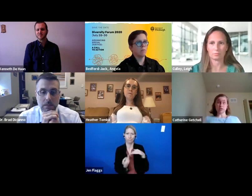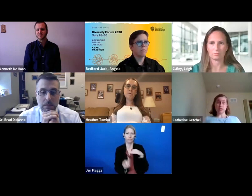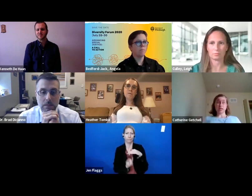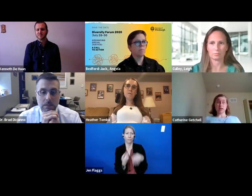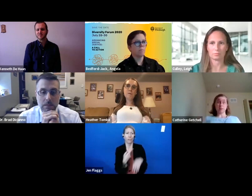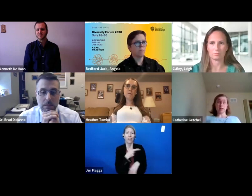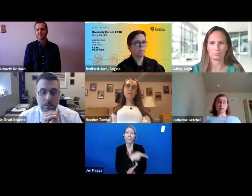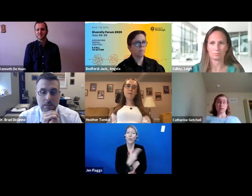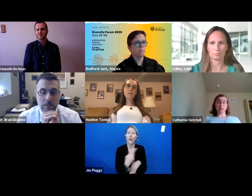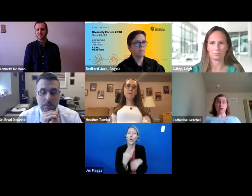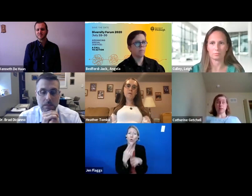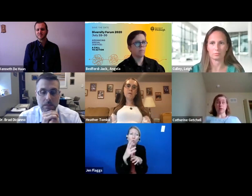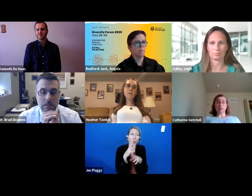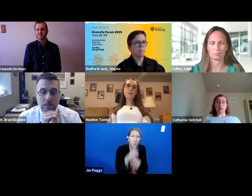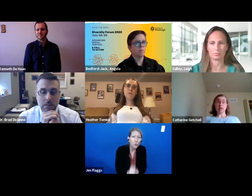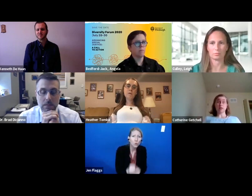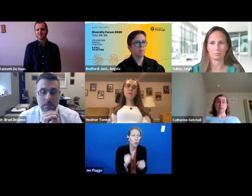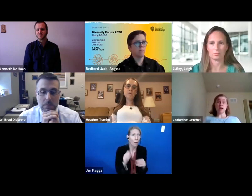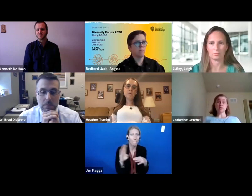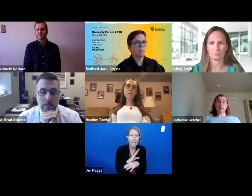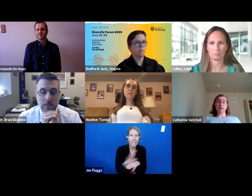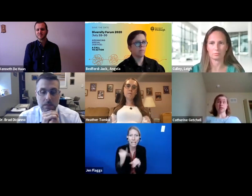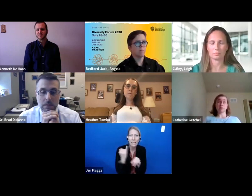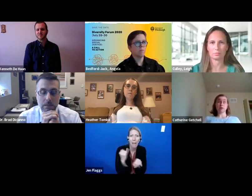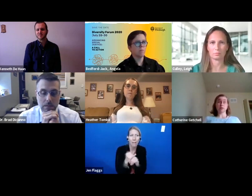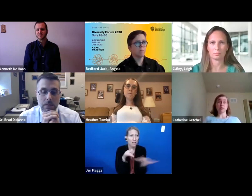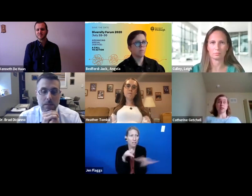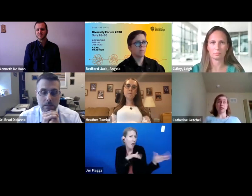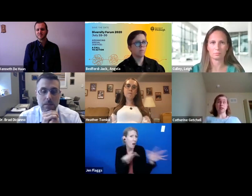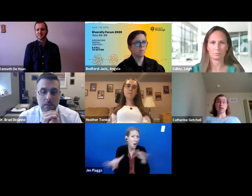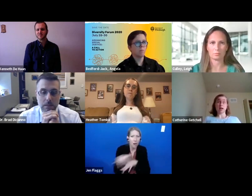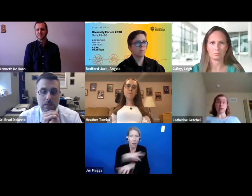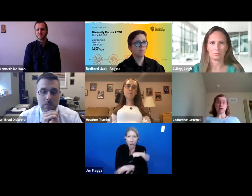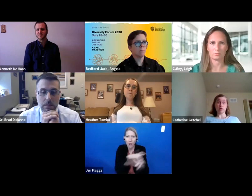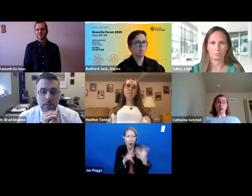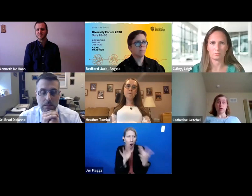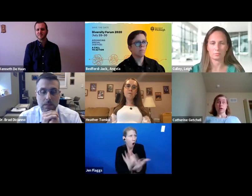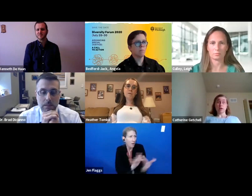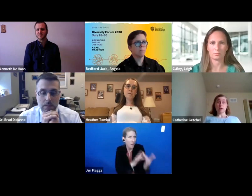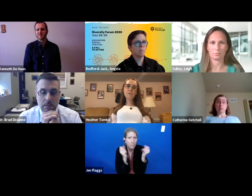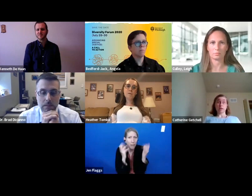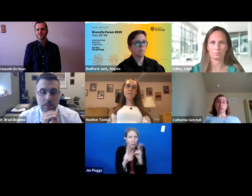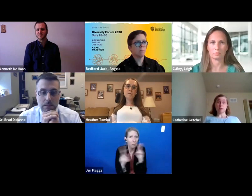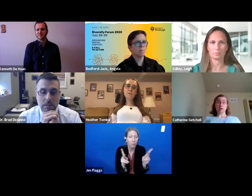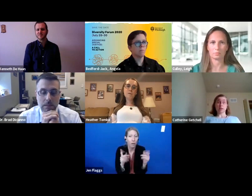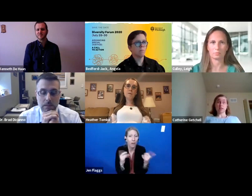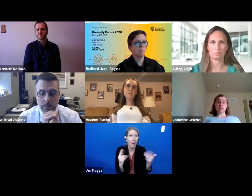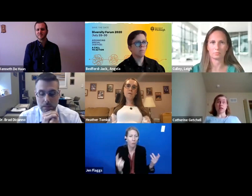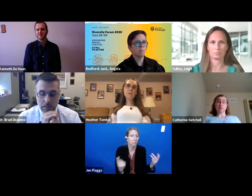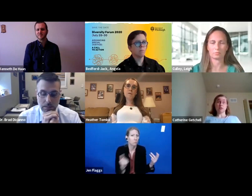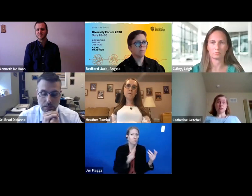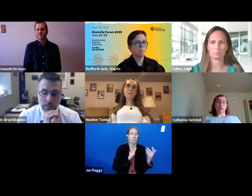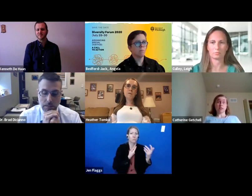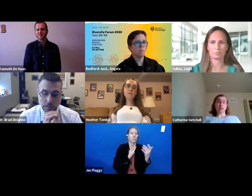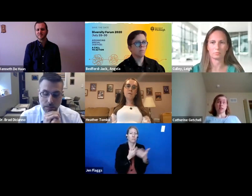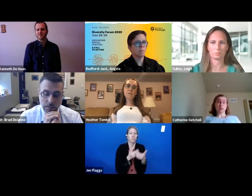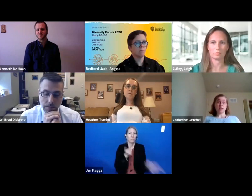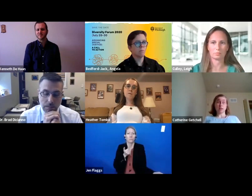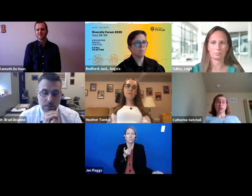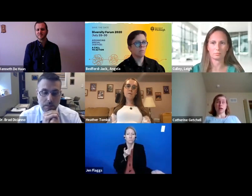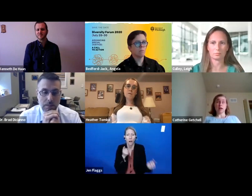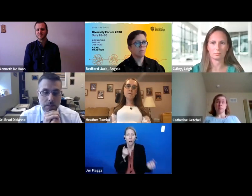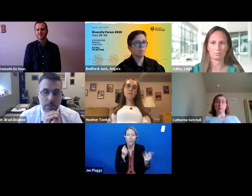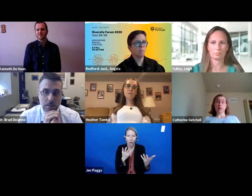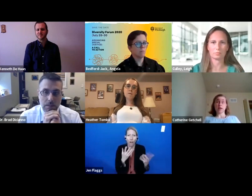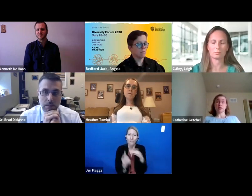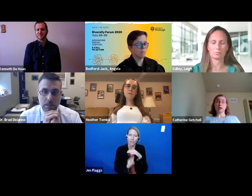busy university campus, having a lot of contacts in person, and now they're, you know, experiencing a lot of social